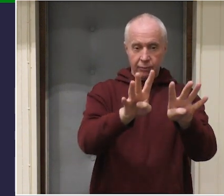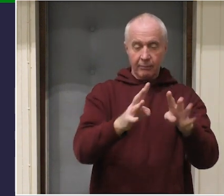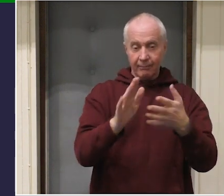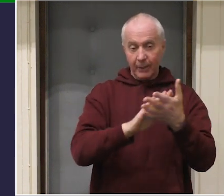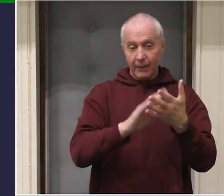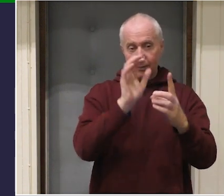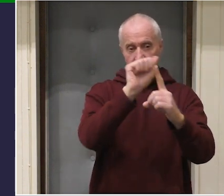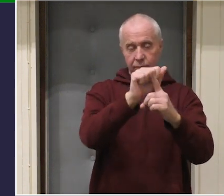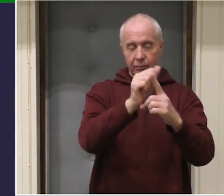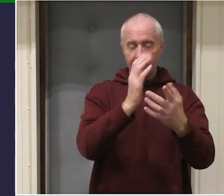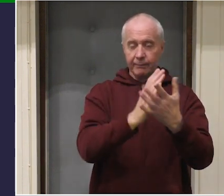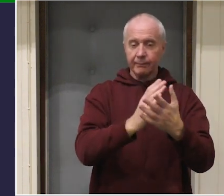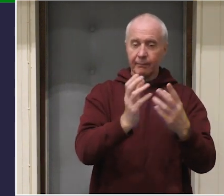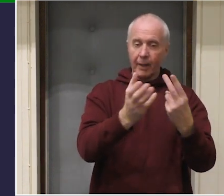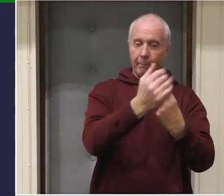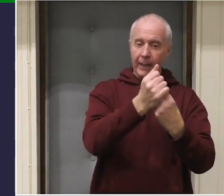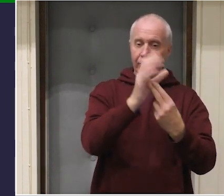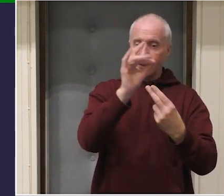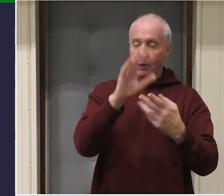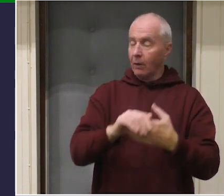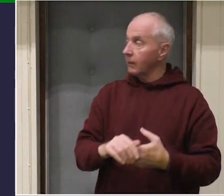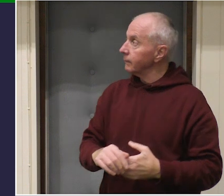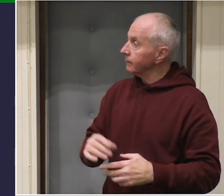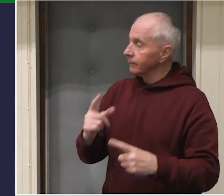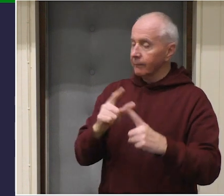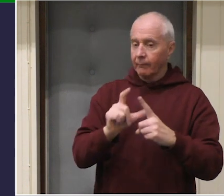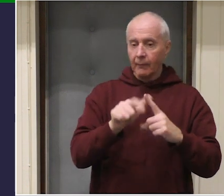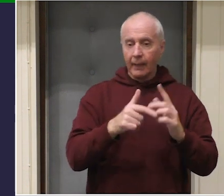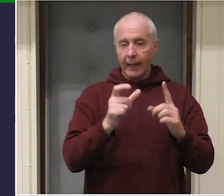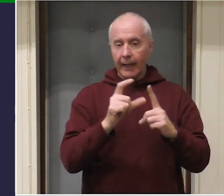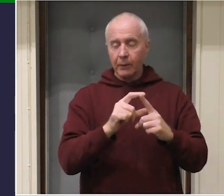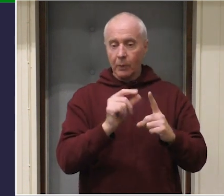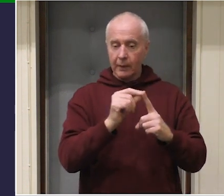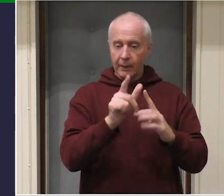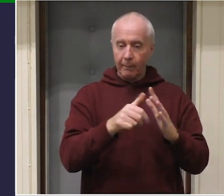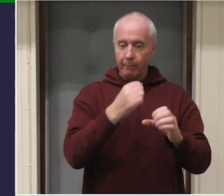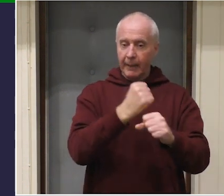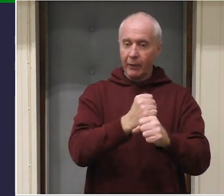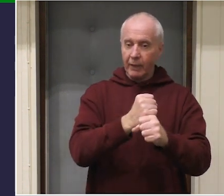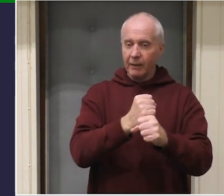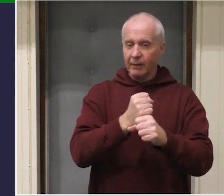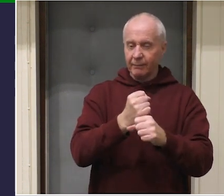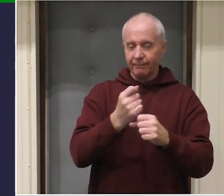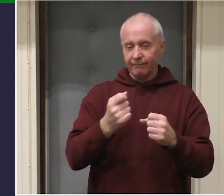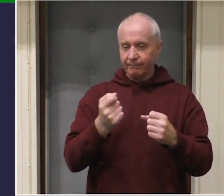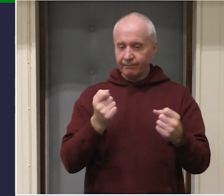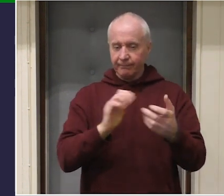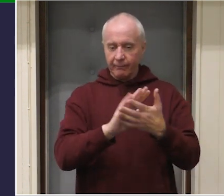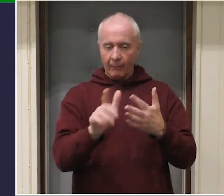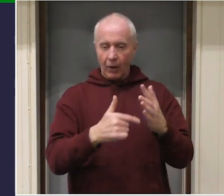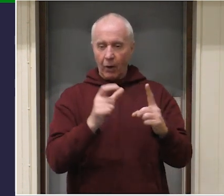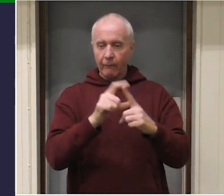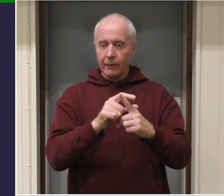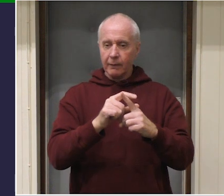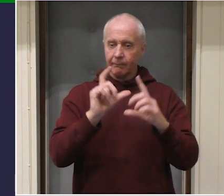star. And the guy called Edward Pickering was director of the Harvard College Observatory in the late 1800s, early 1900s,